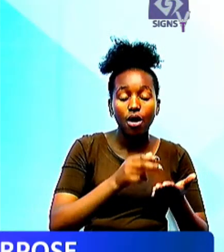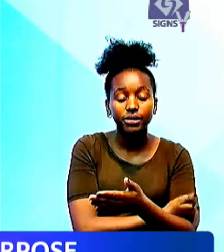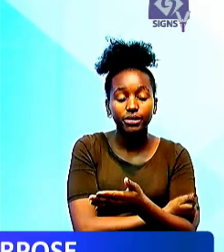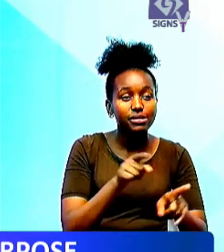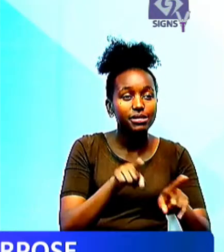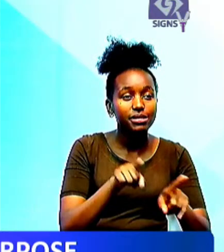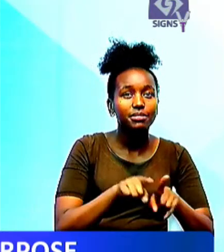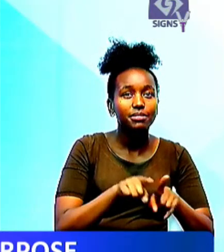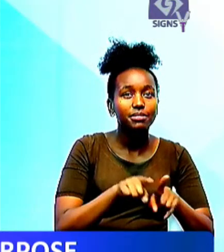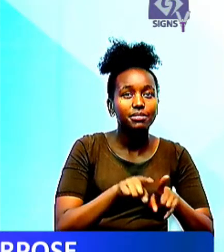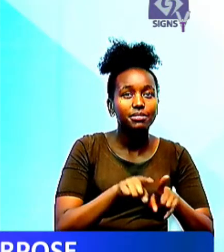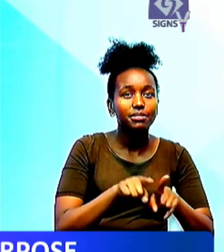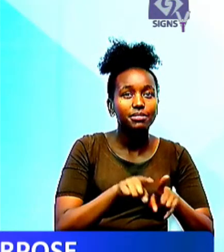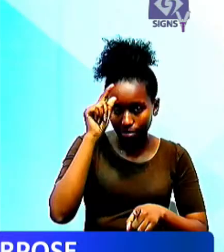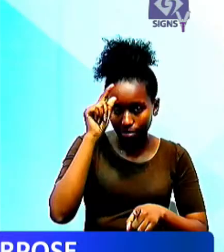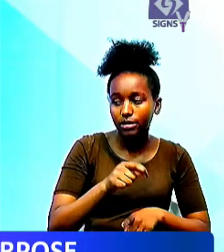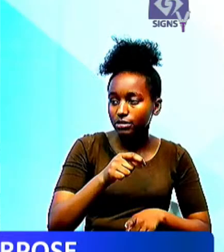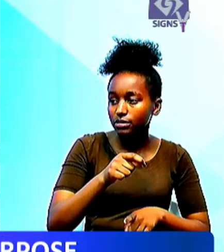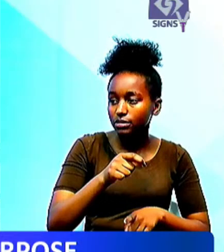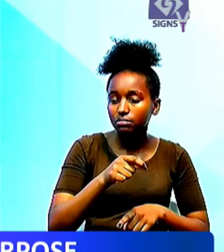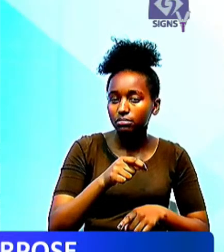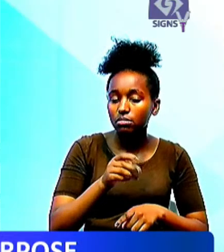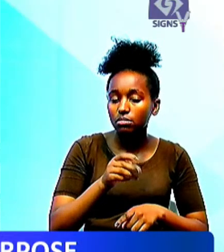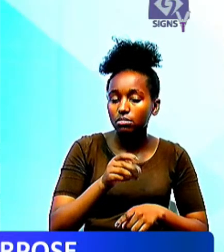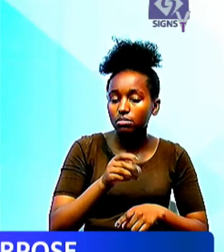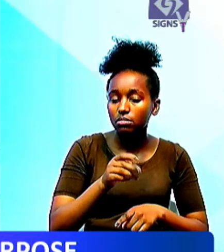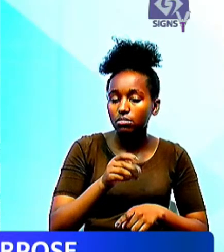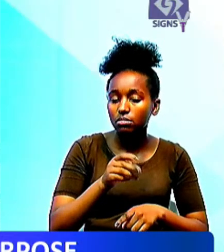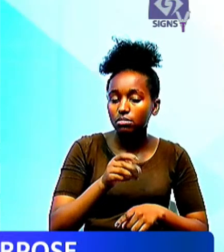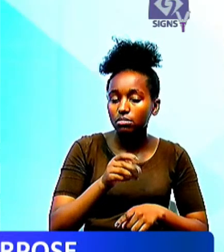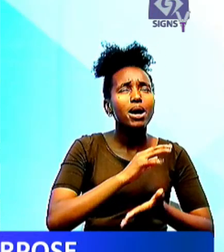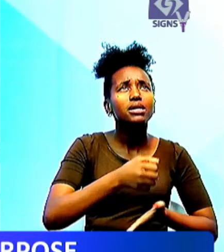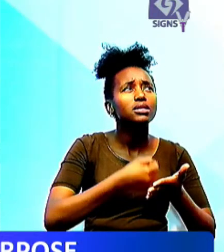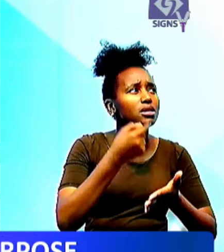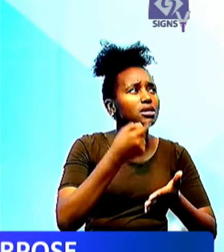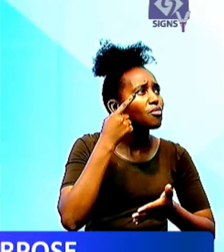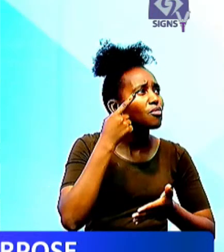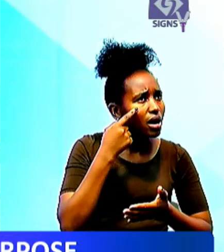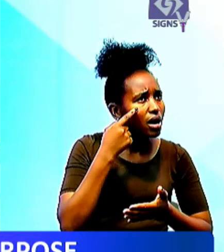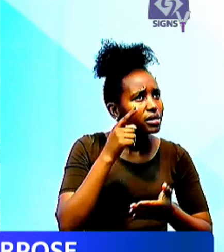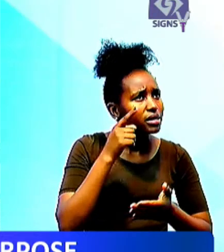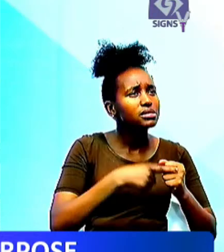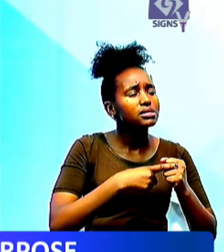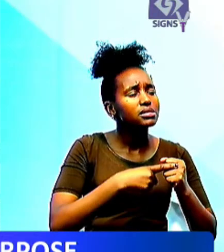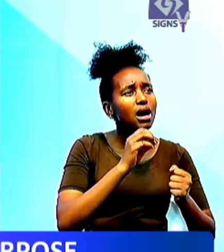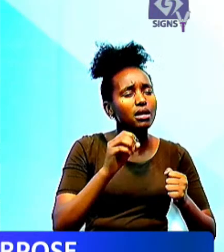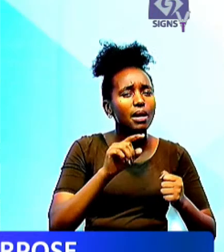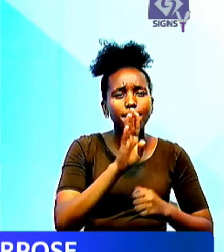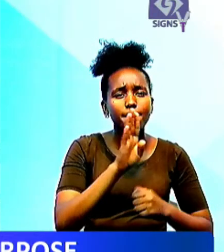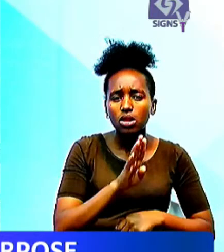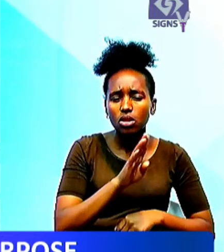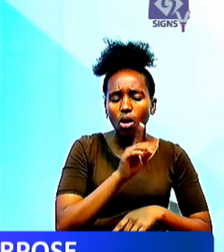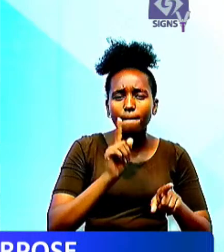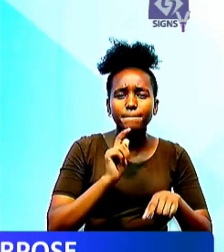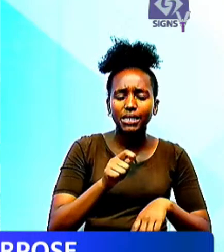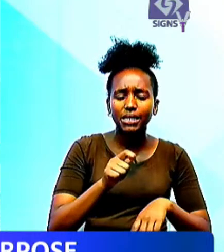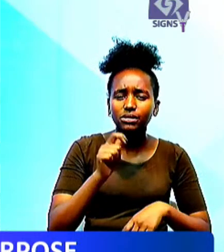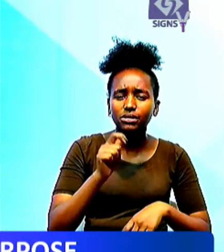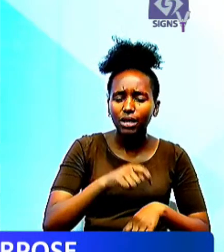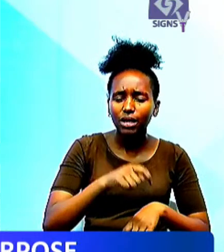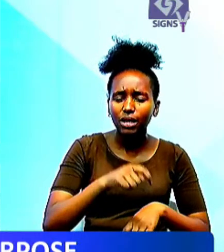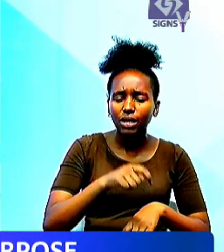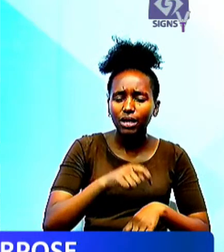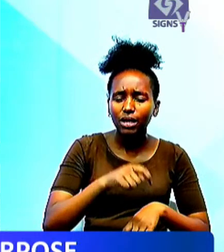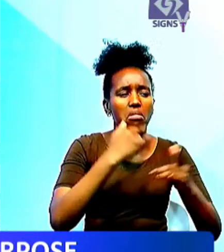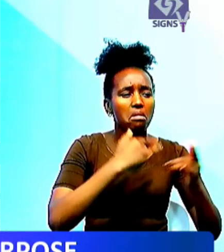borrow. And close to 600 billion this time around. Yes. They borrowed domestic and foreign aid from IMF, the